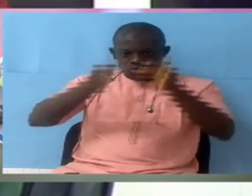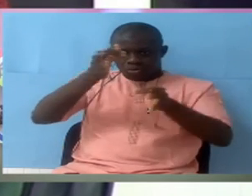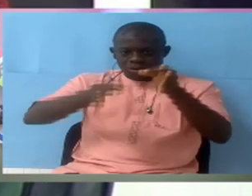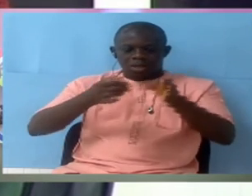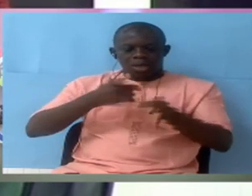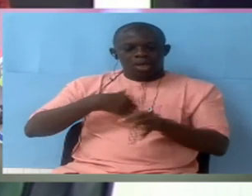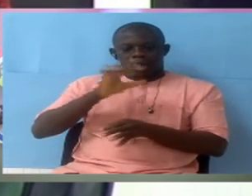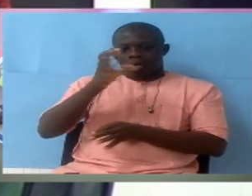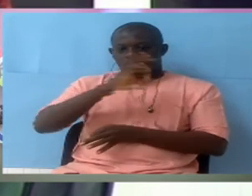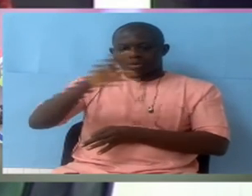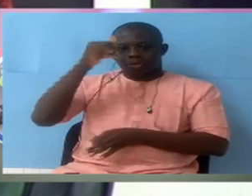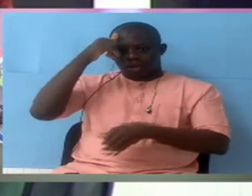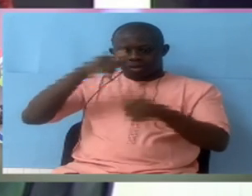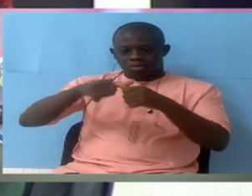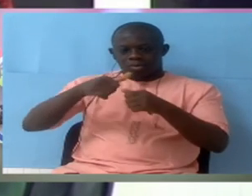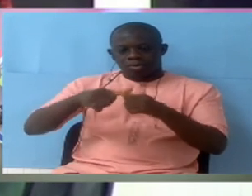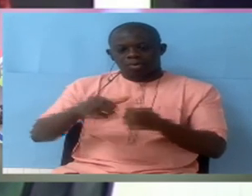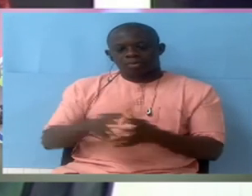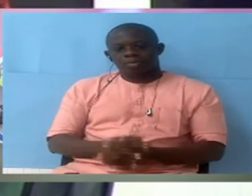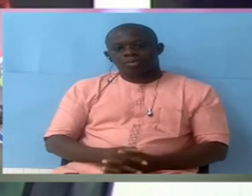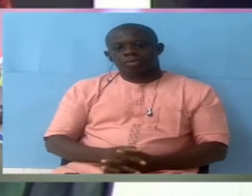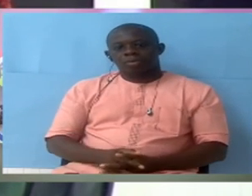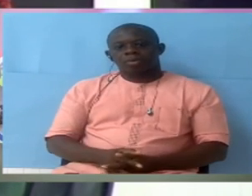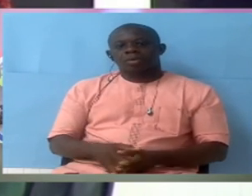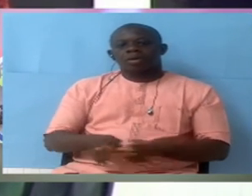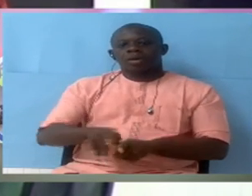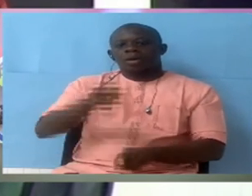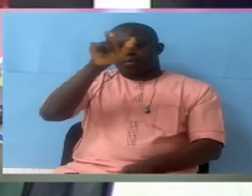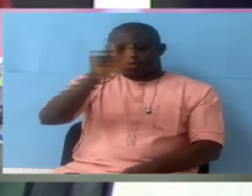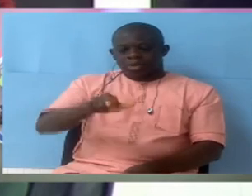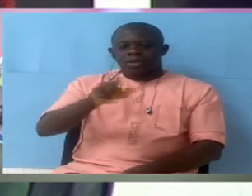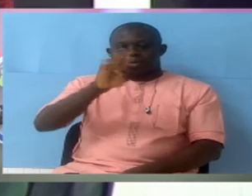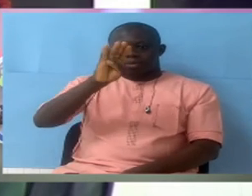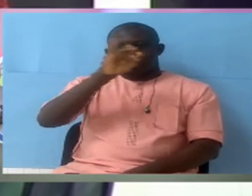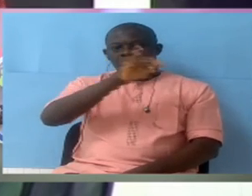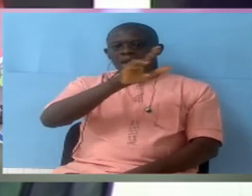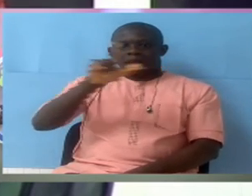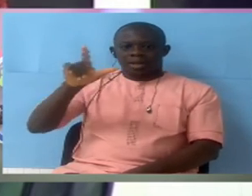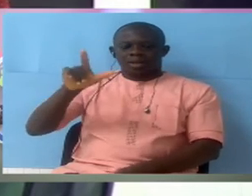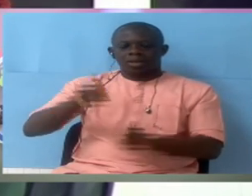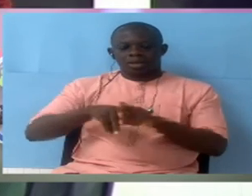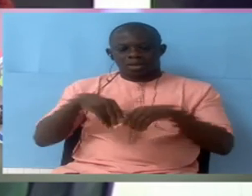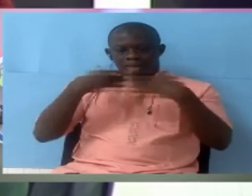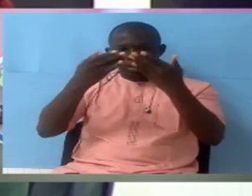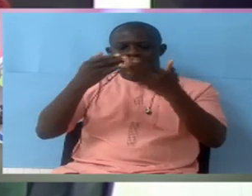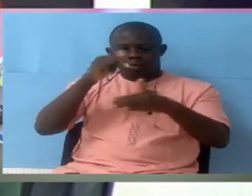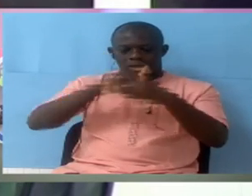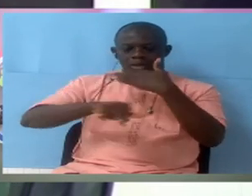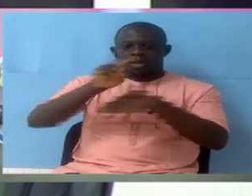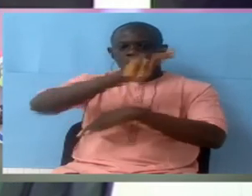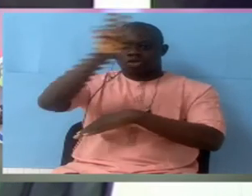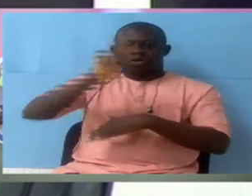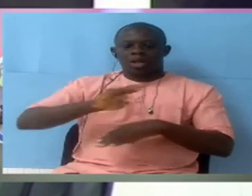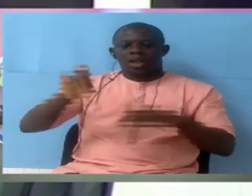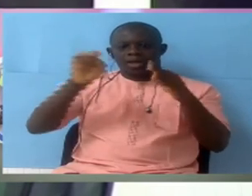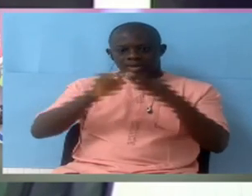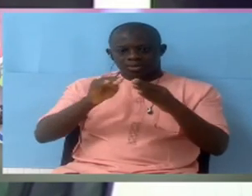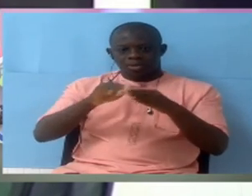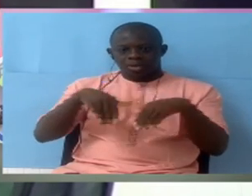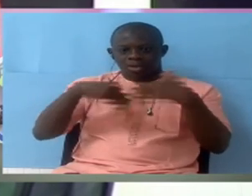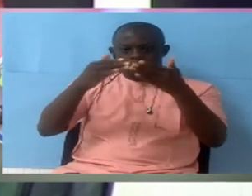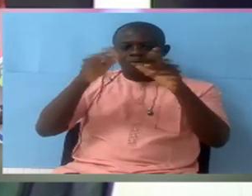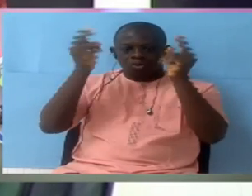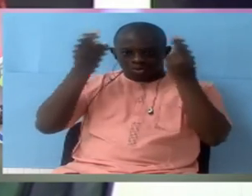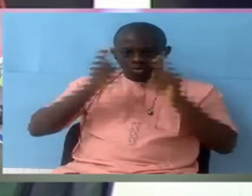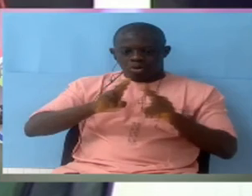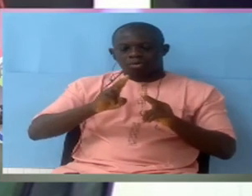moy minister bi saytu won wali attay. Is the one that tabled the bill in the National Assembly. Mo dugalon loi bobu